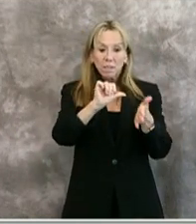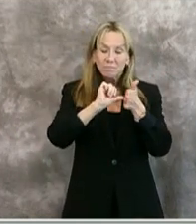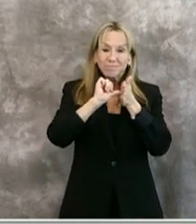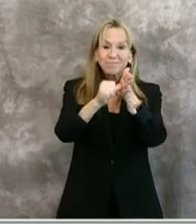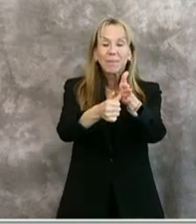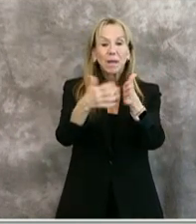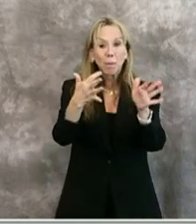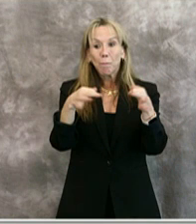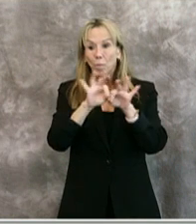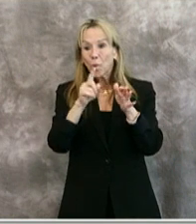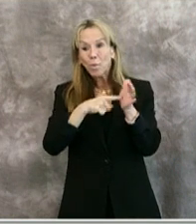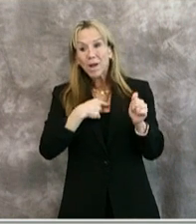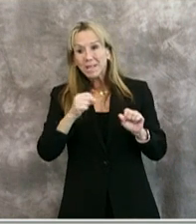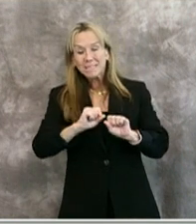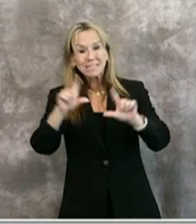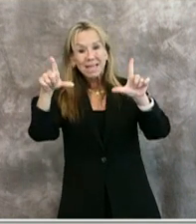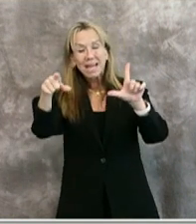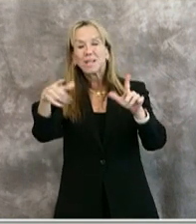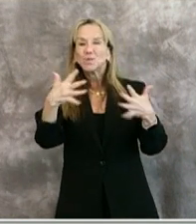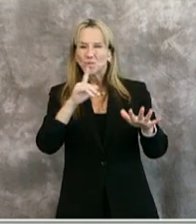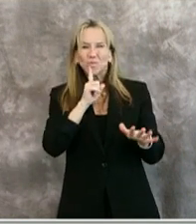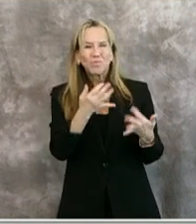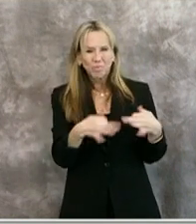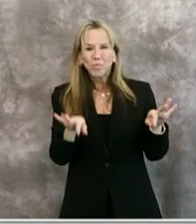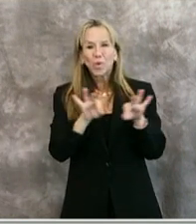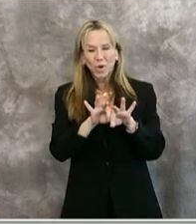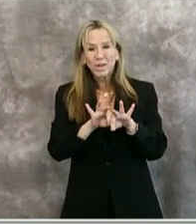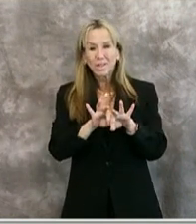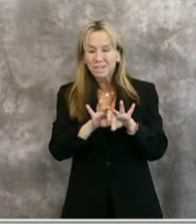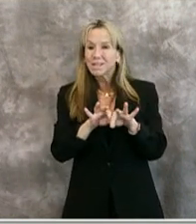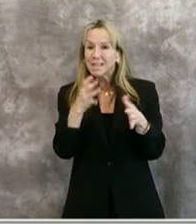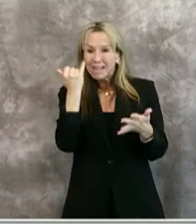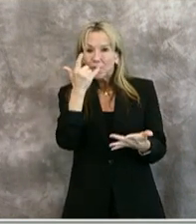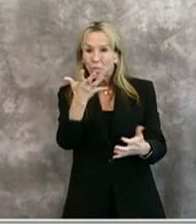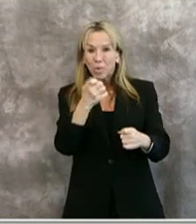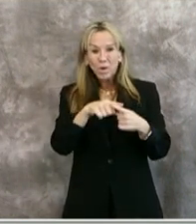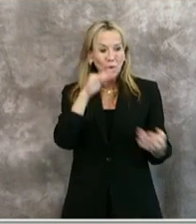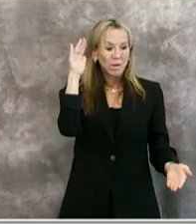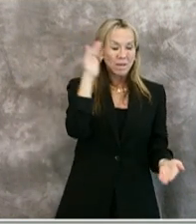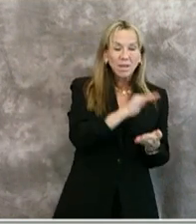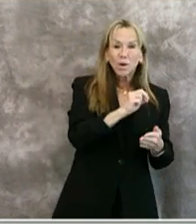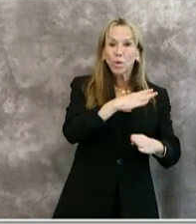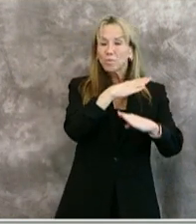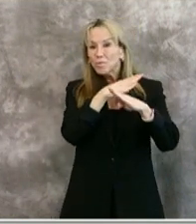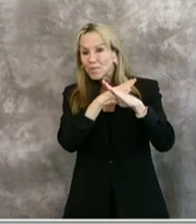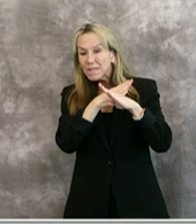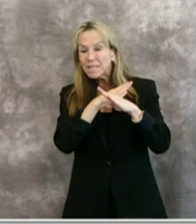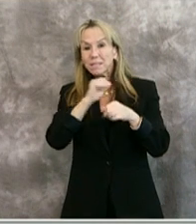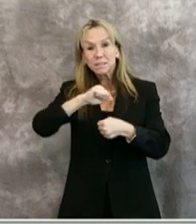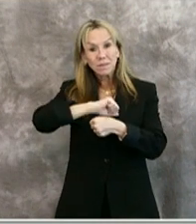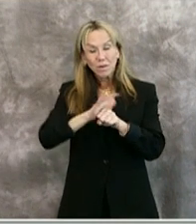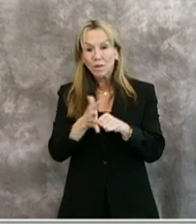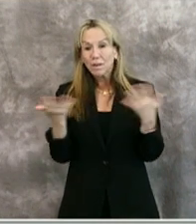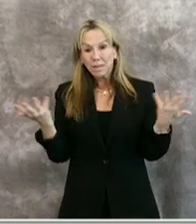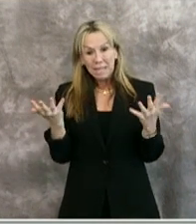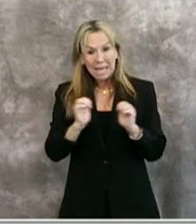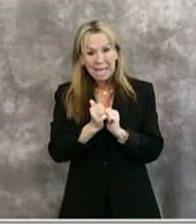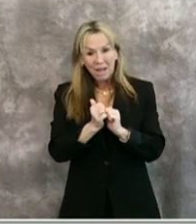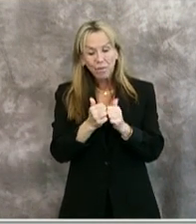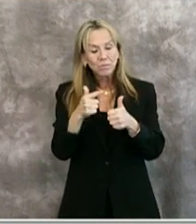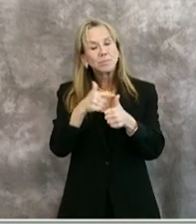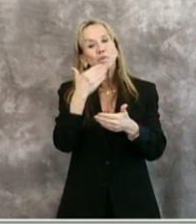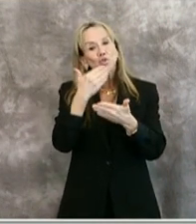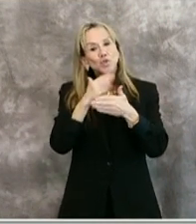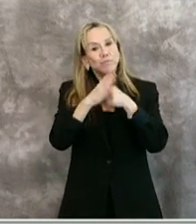actions that are listed on this slide are very important for curtailing or preventing COVID-19. And these include practicing good